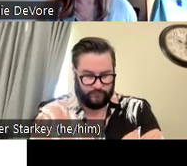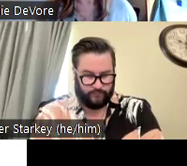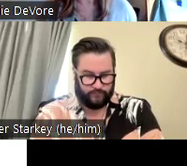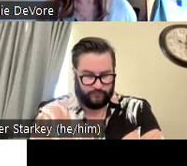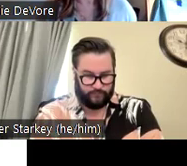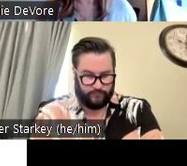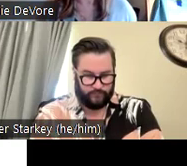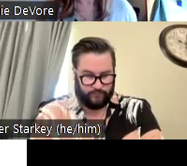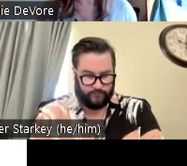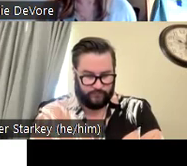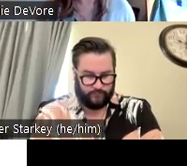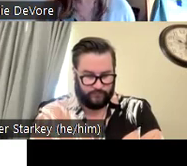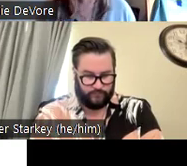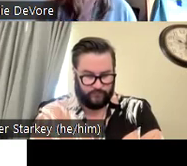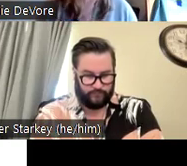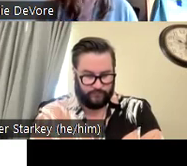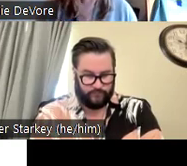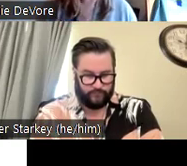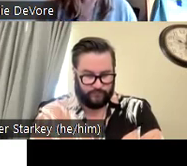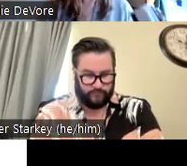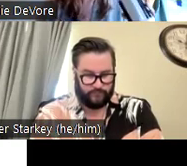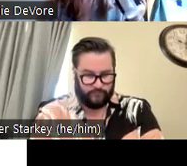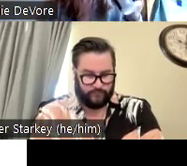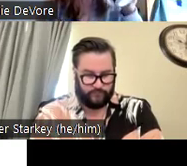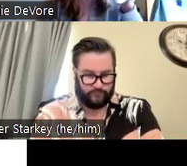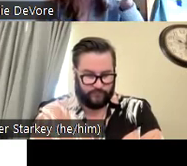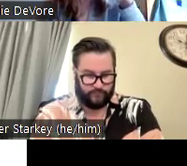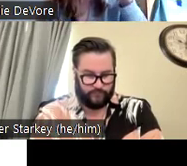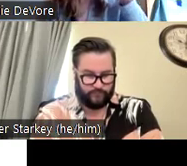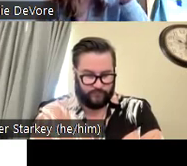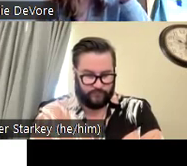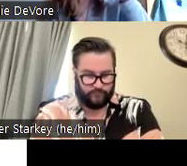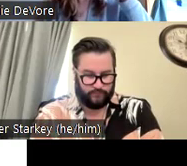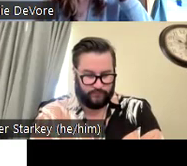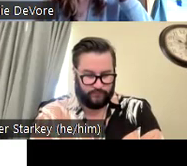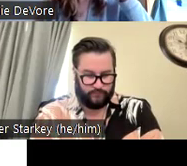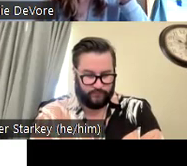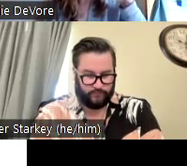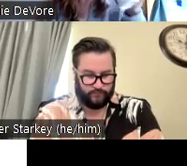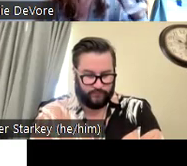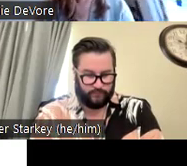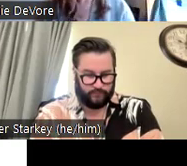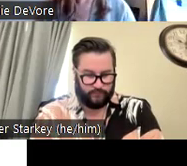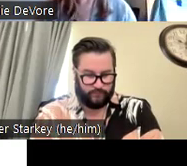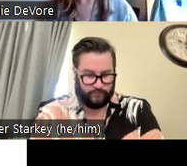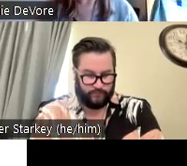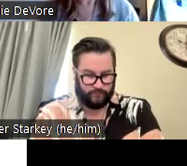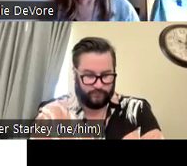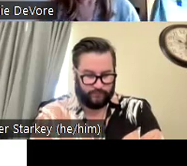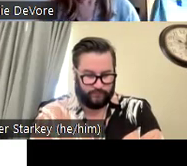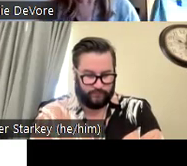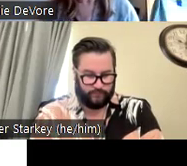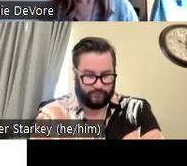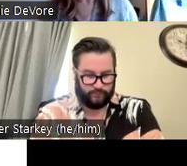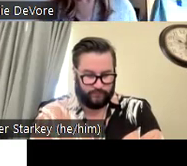attend. And occasionally there are also planning meetings that Sarah and I have regarding the subcommittee. So